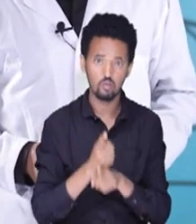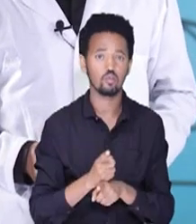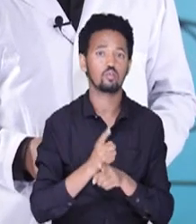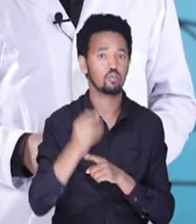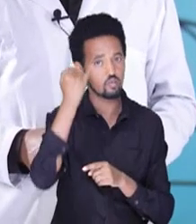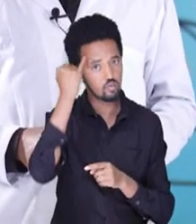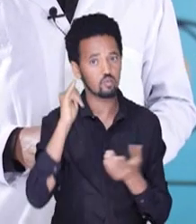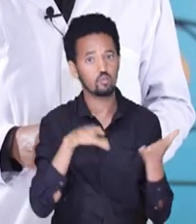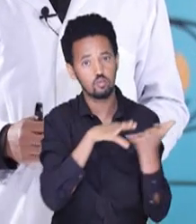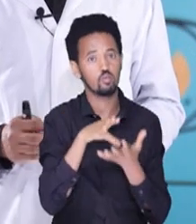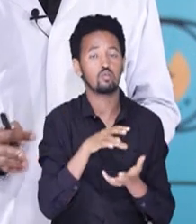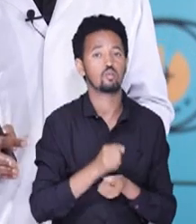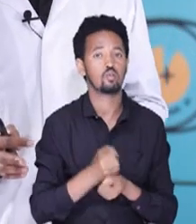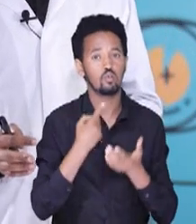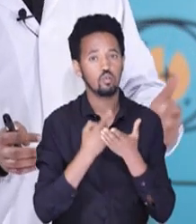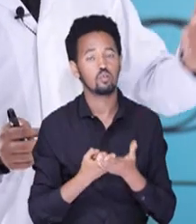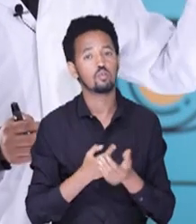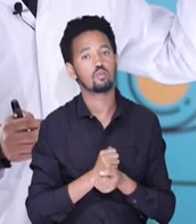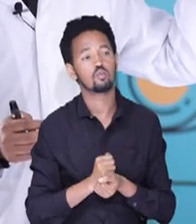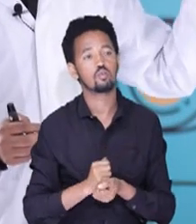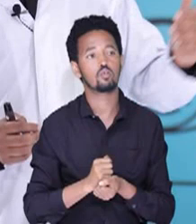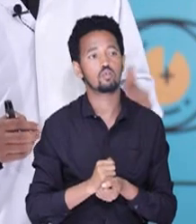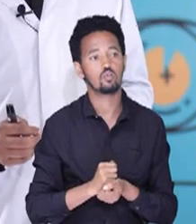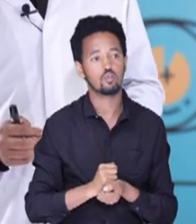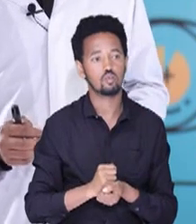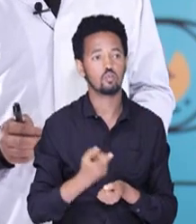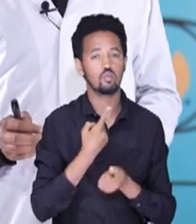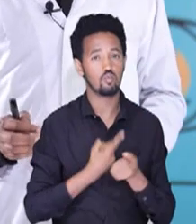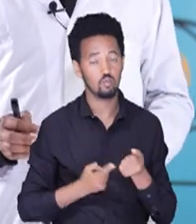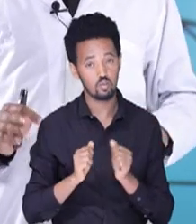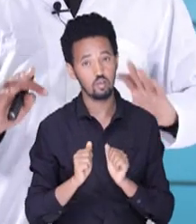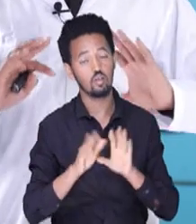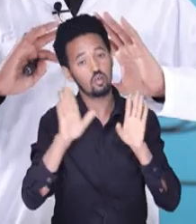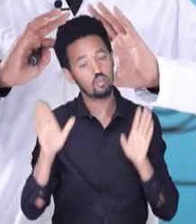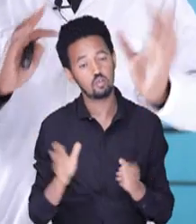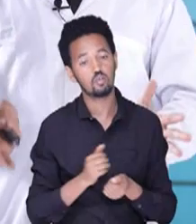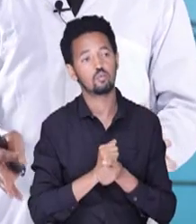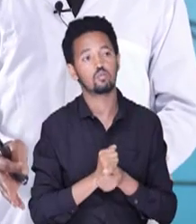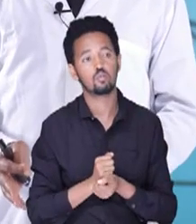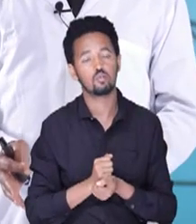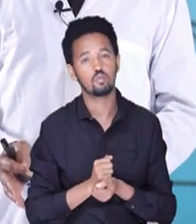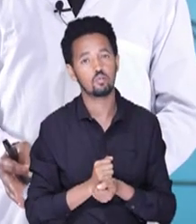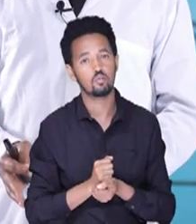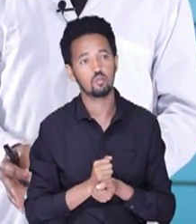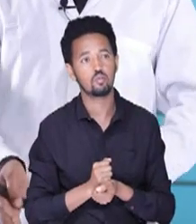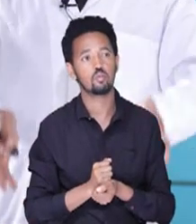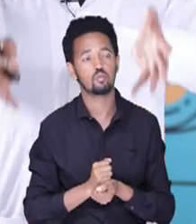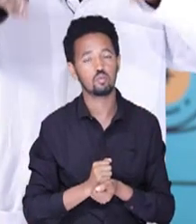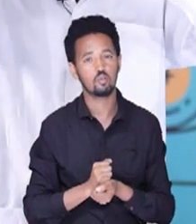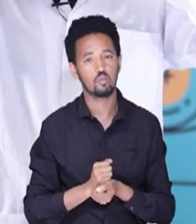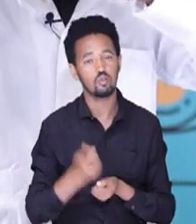and conclusion in all fields. The Enlightenment thinkers was optimistic. By